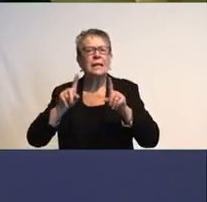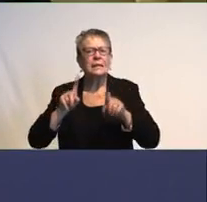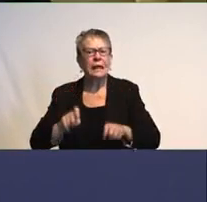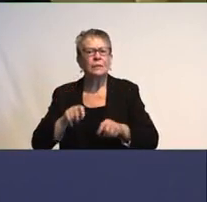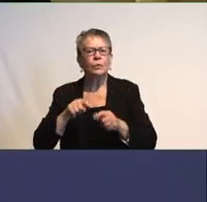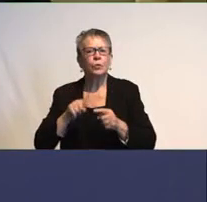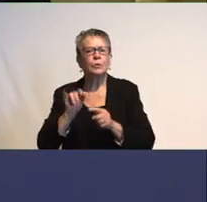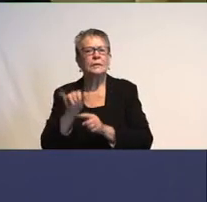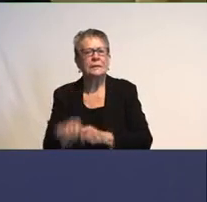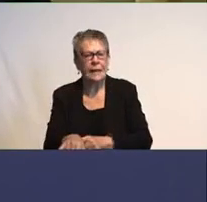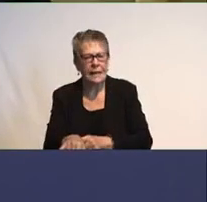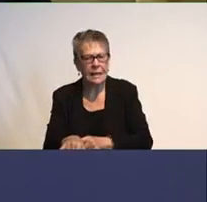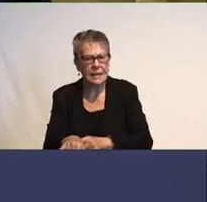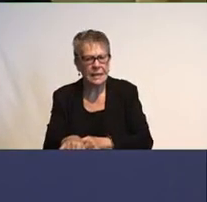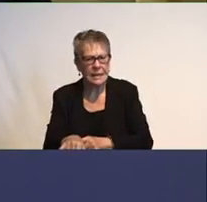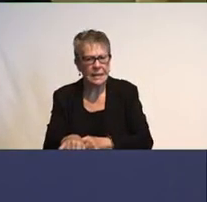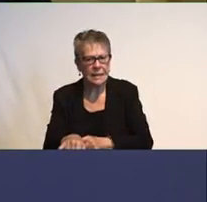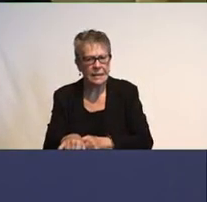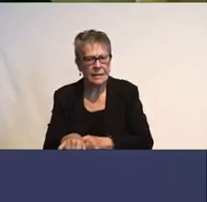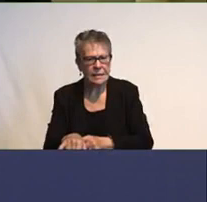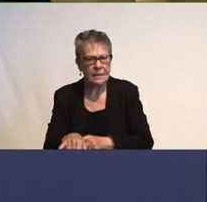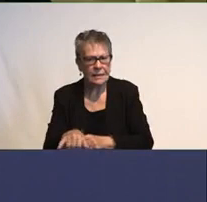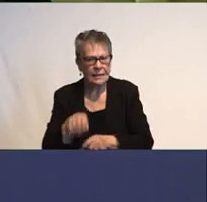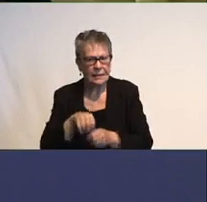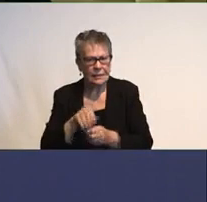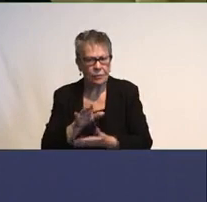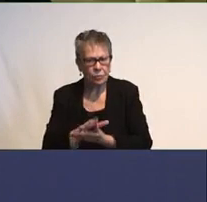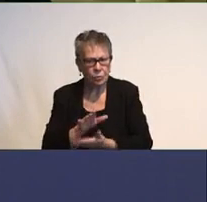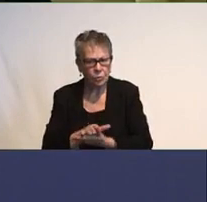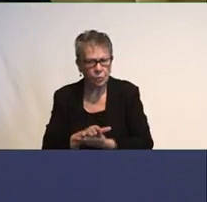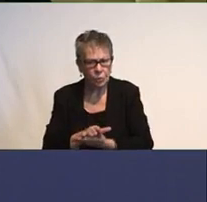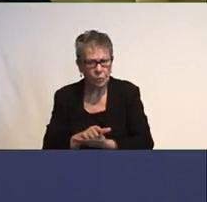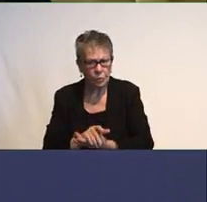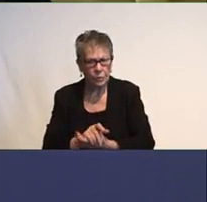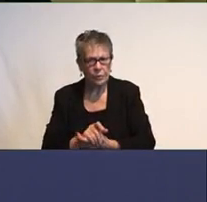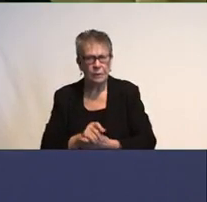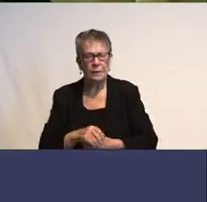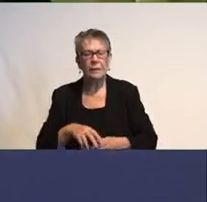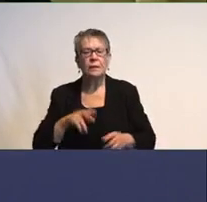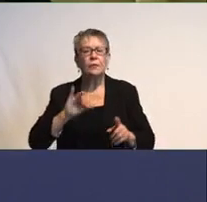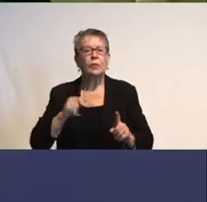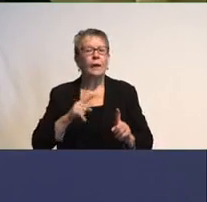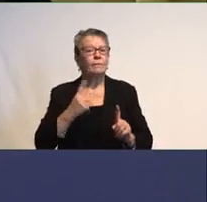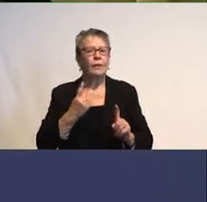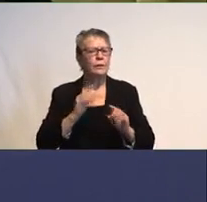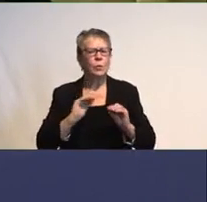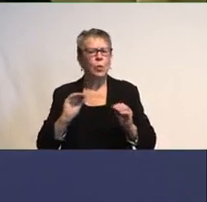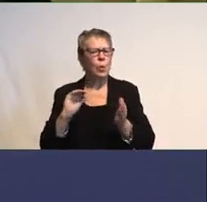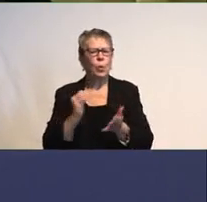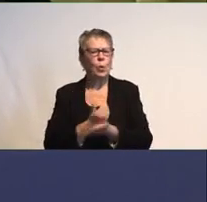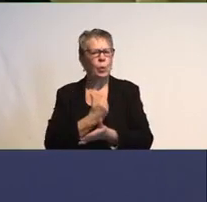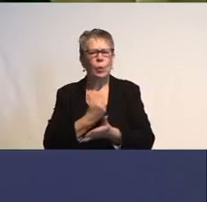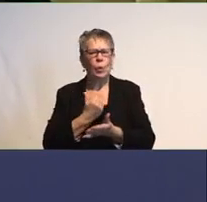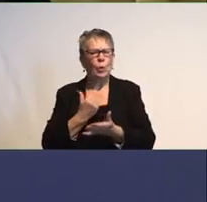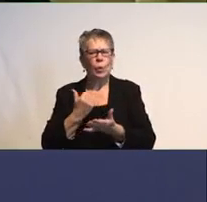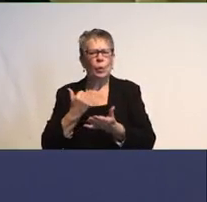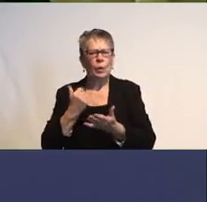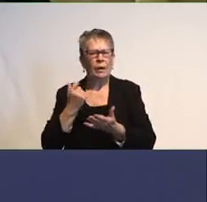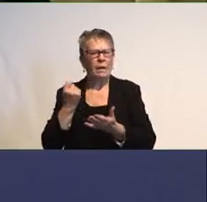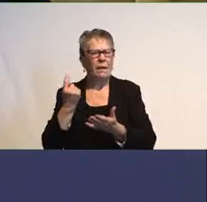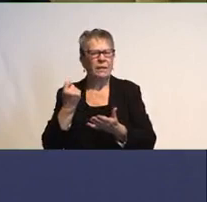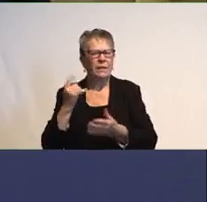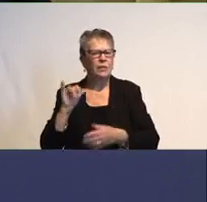Thank you for those. Nothing new on January 11. No update there. I have said I won't get into